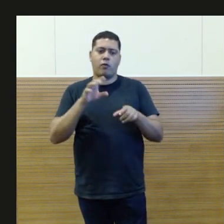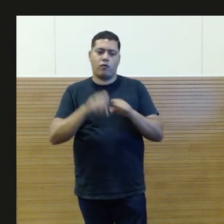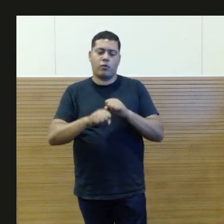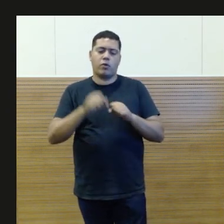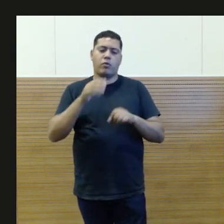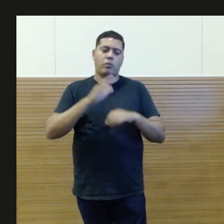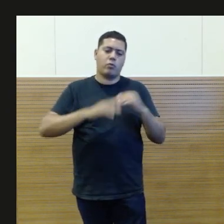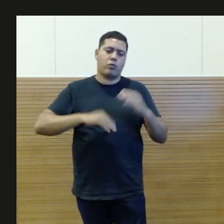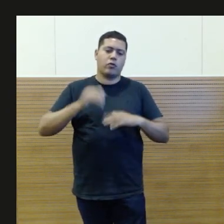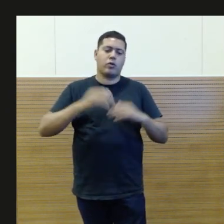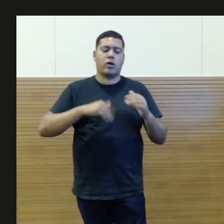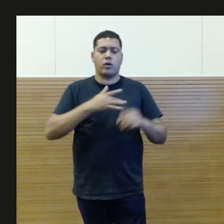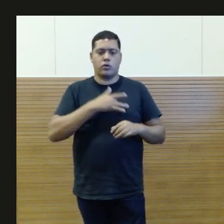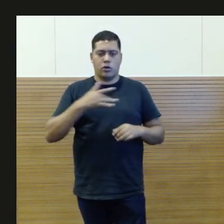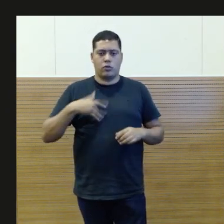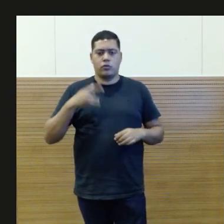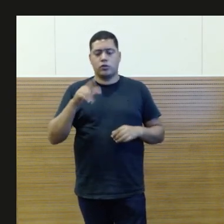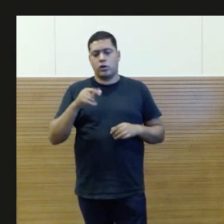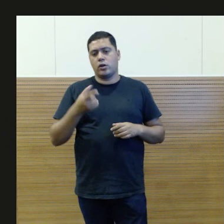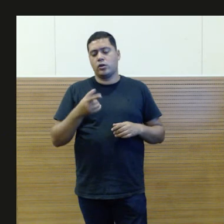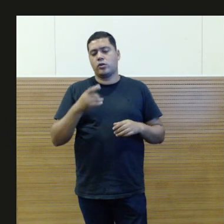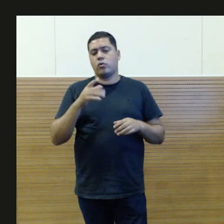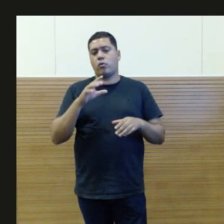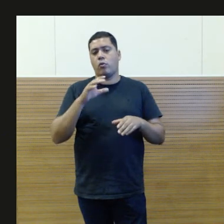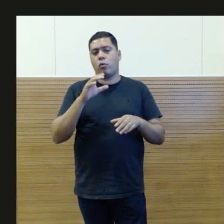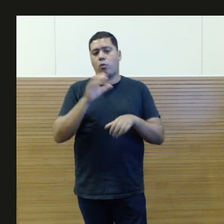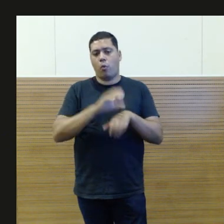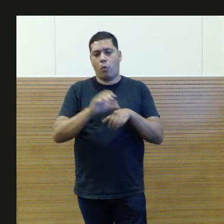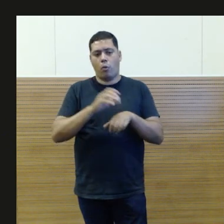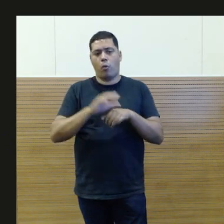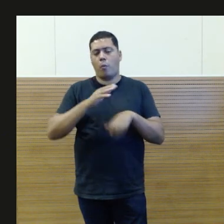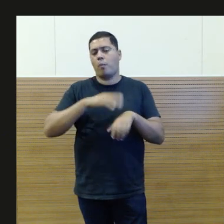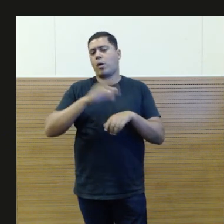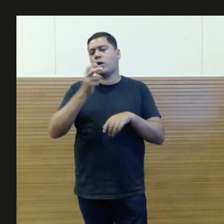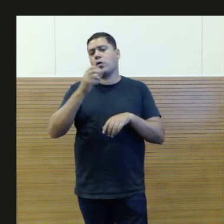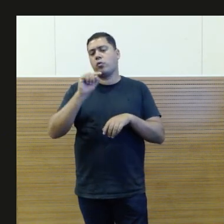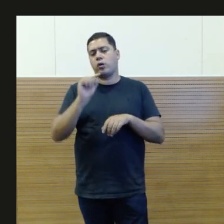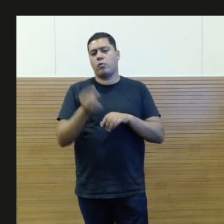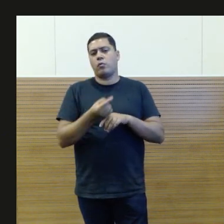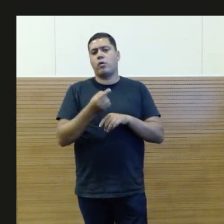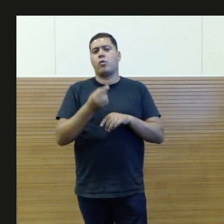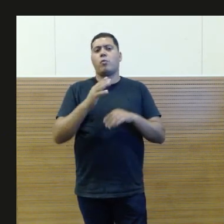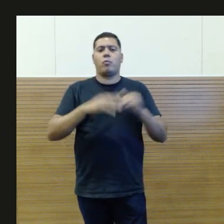which will be done by Mrs. Andrea Zuniga.